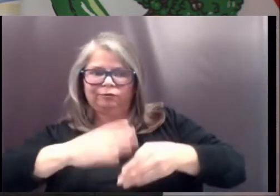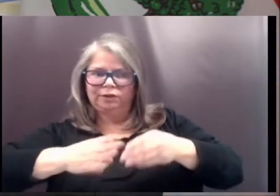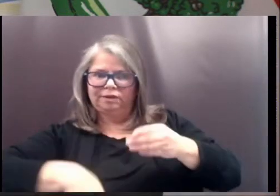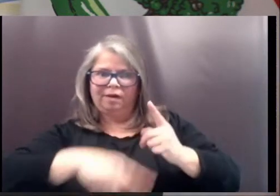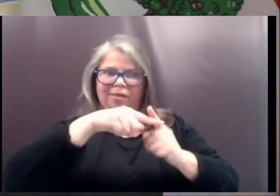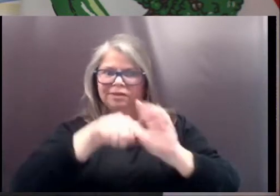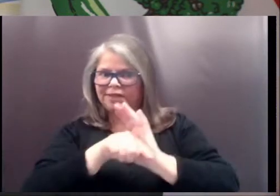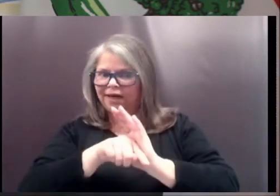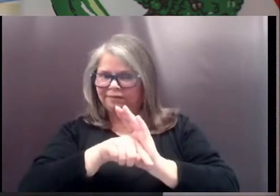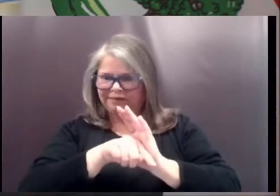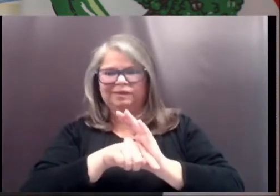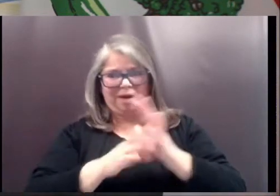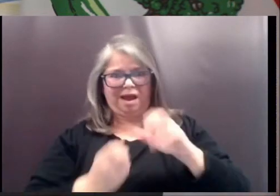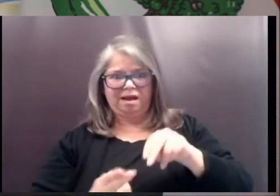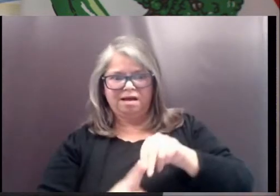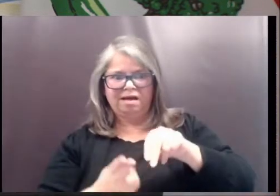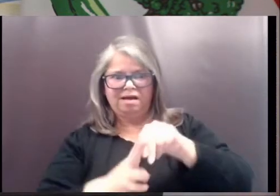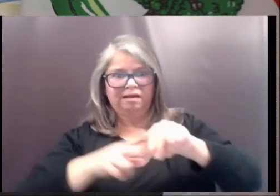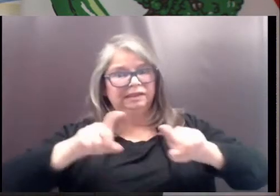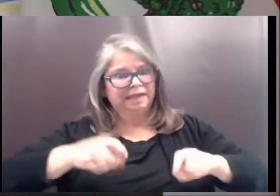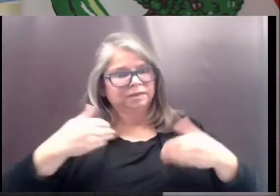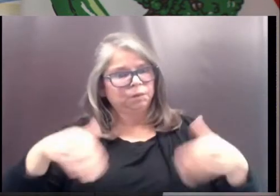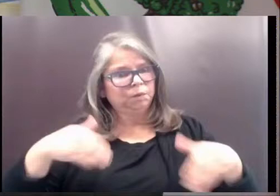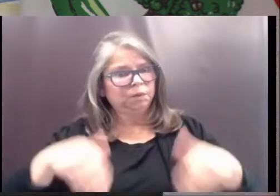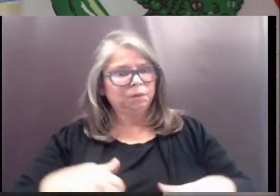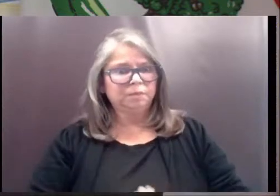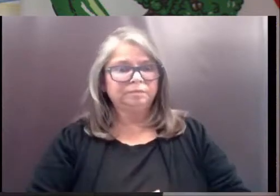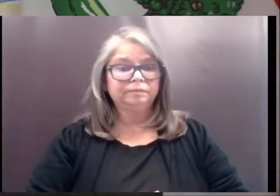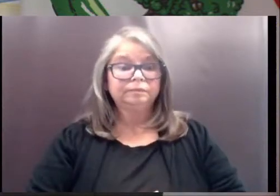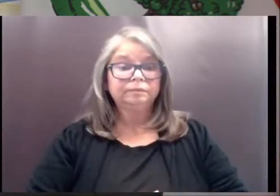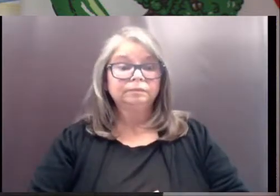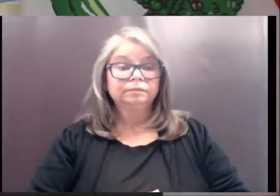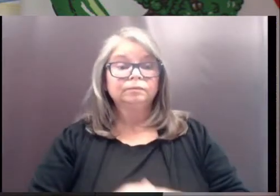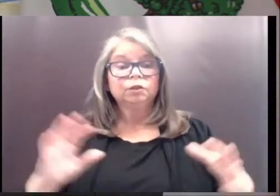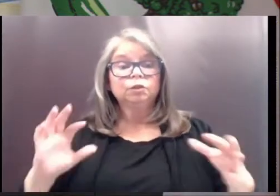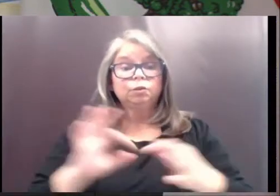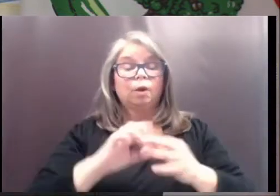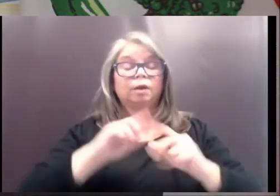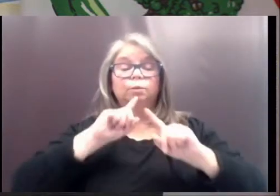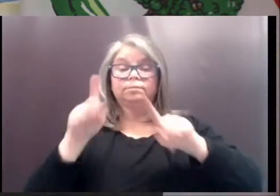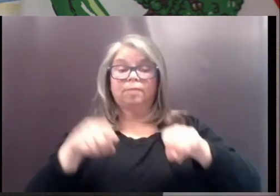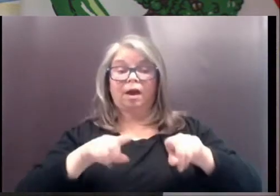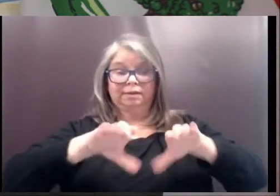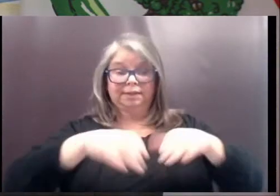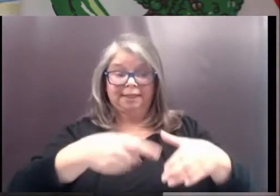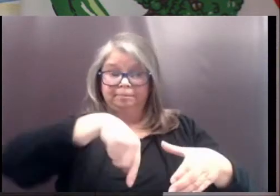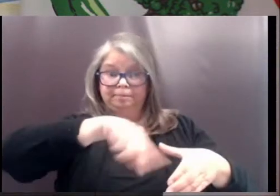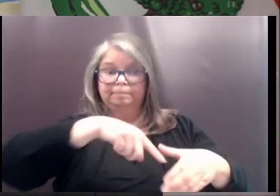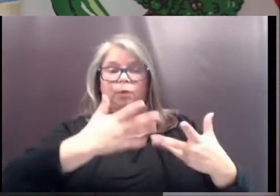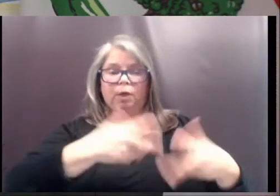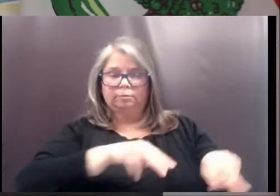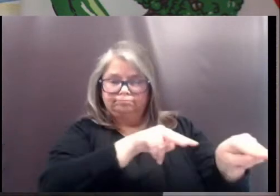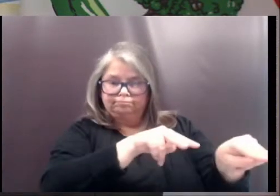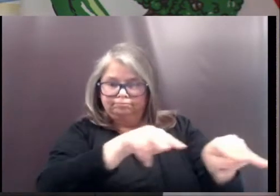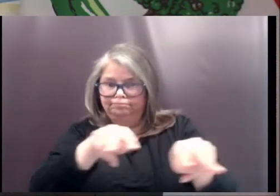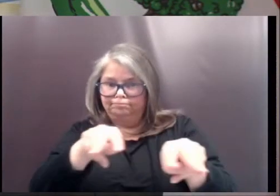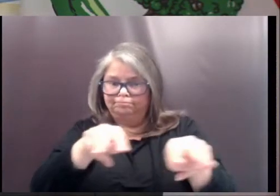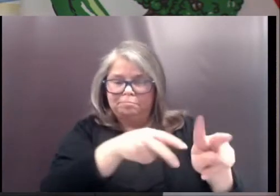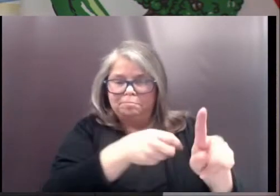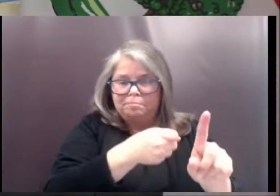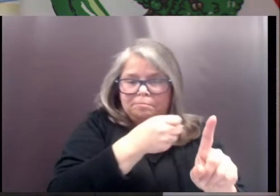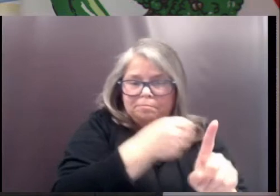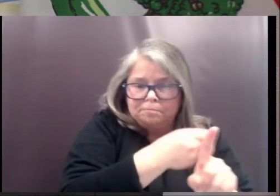The Joint Response Team is closely monitoring the impact of testing and this testing surge on our ability to offer services within